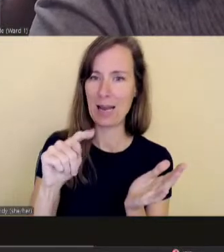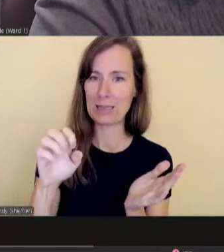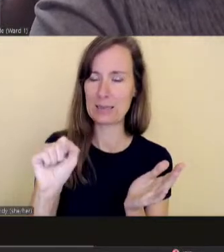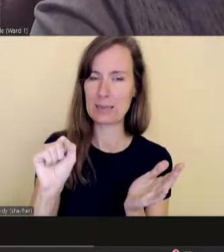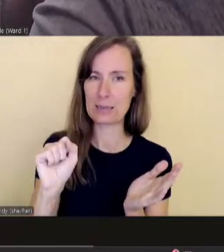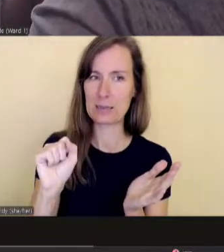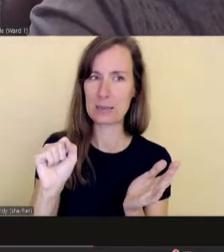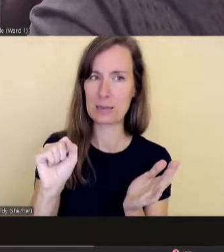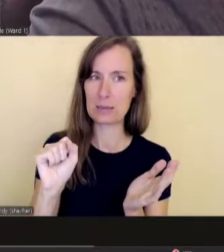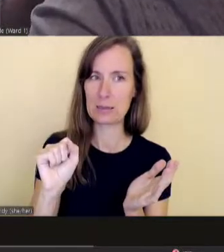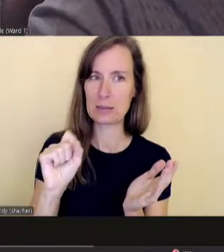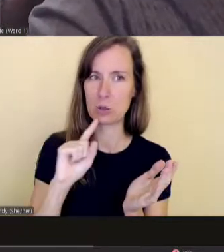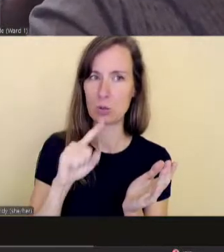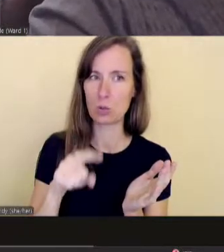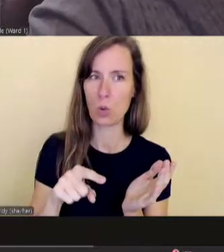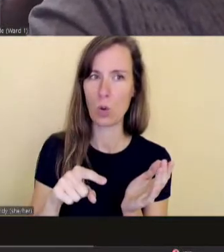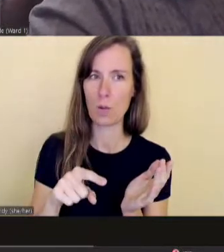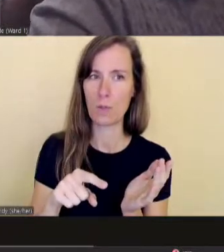Sure.